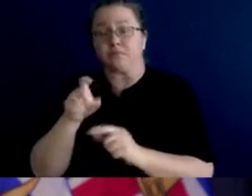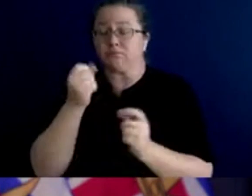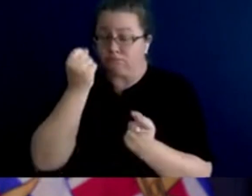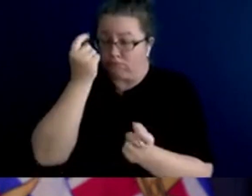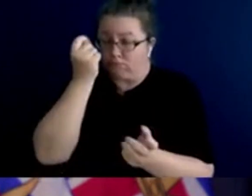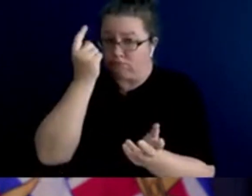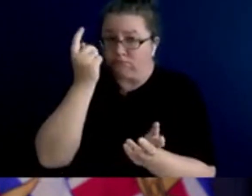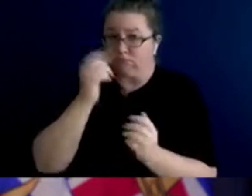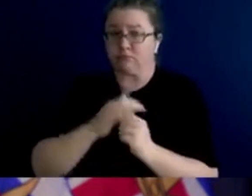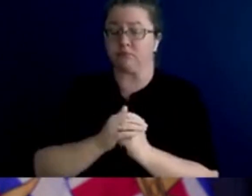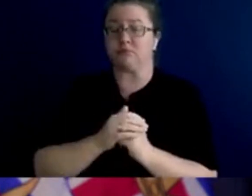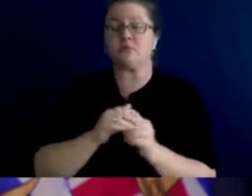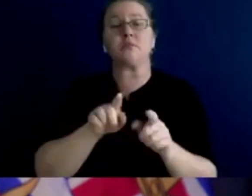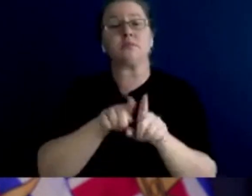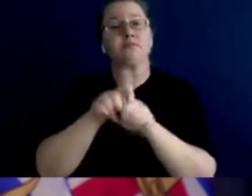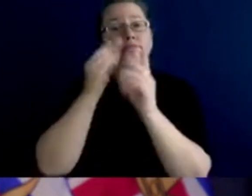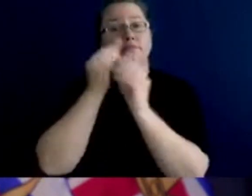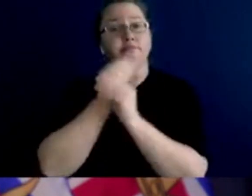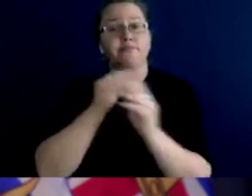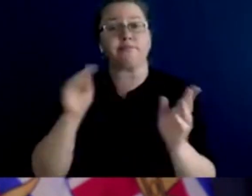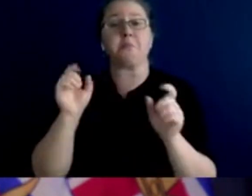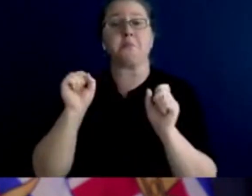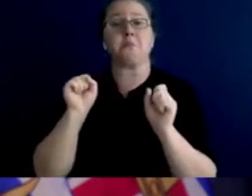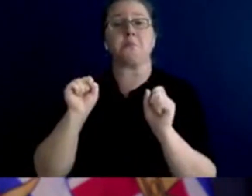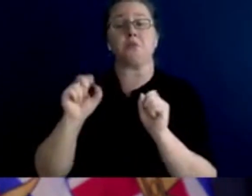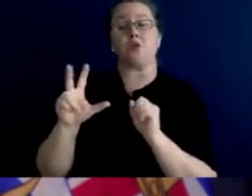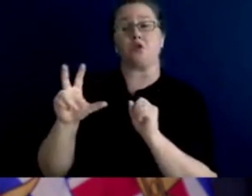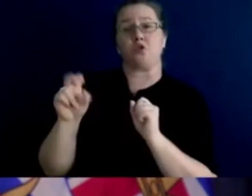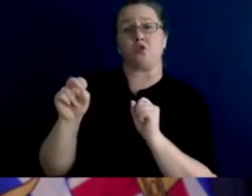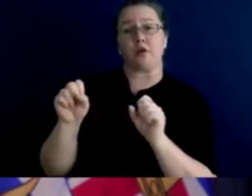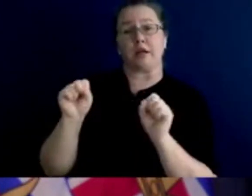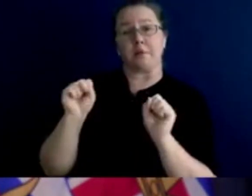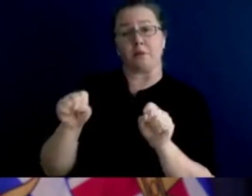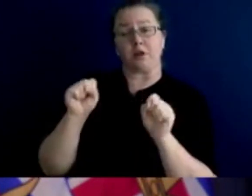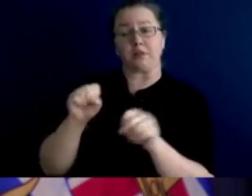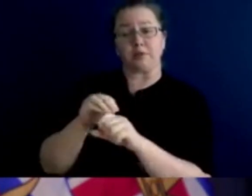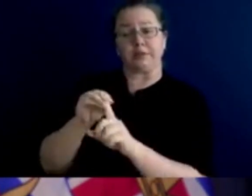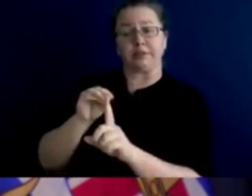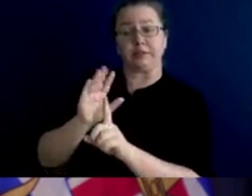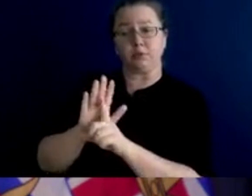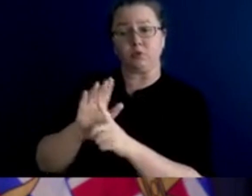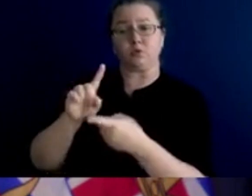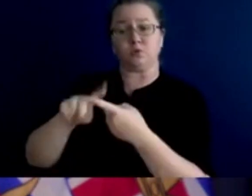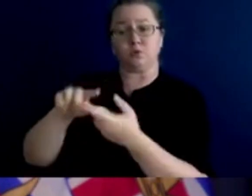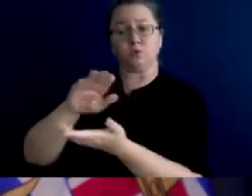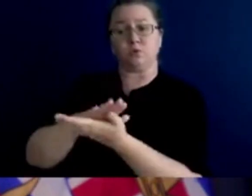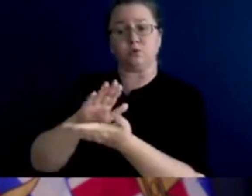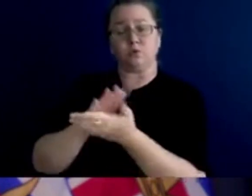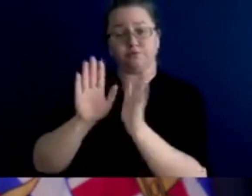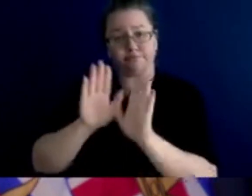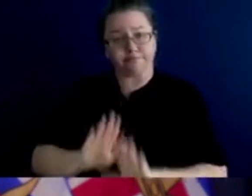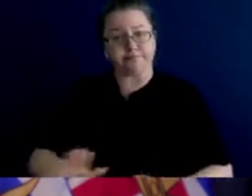been contacted, their families have not had a risky exposure in a school